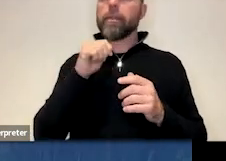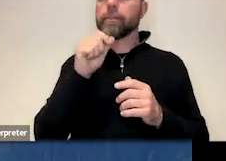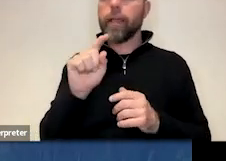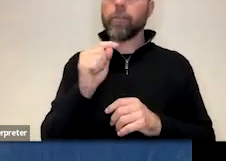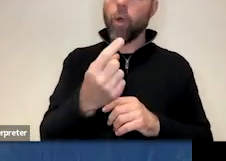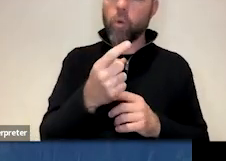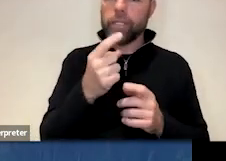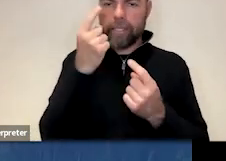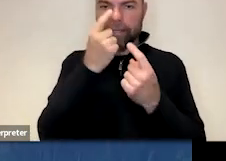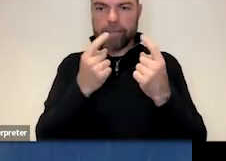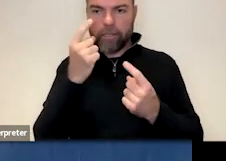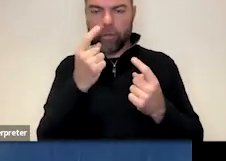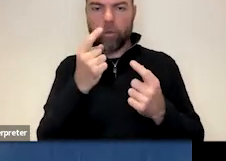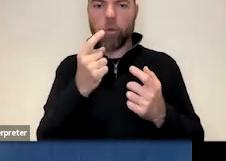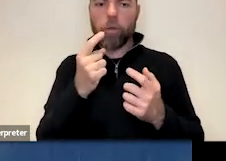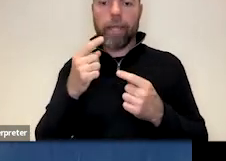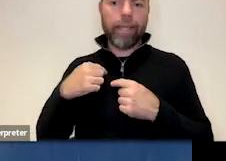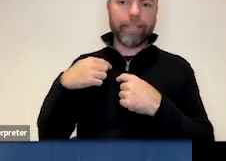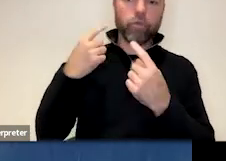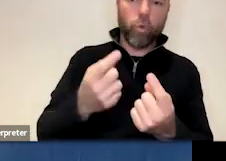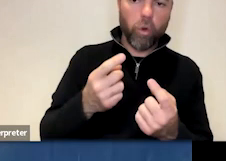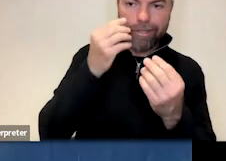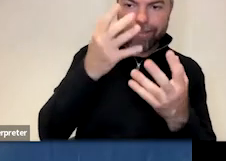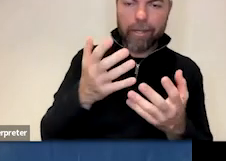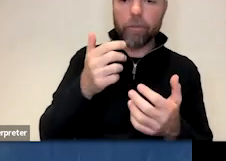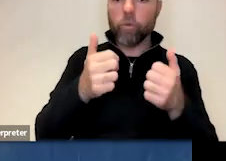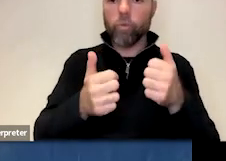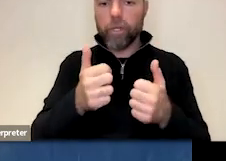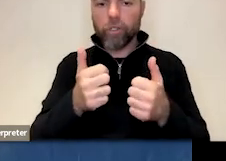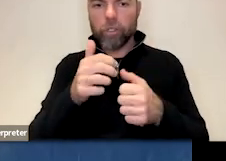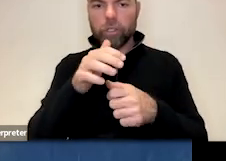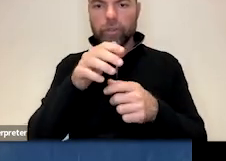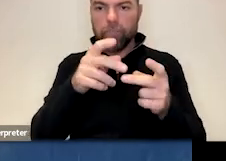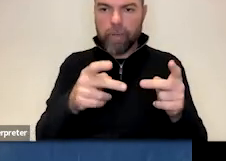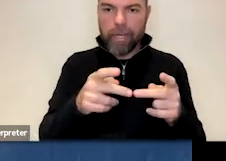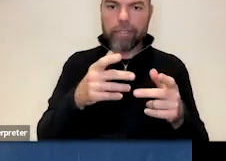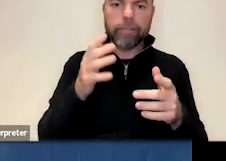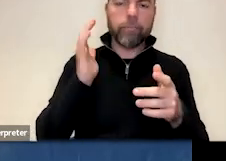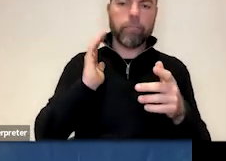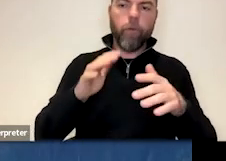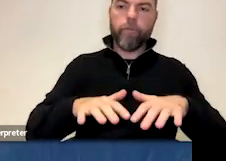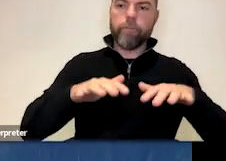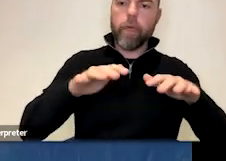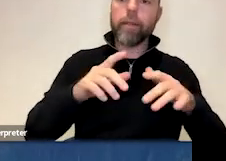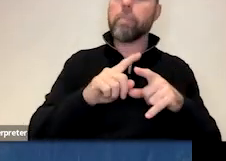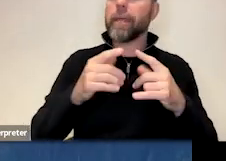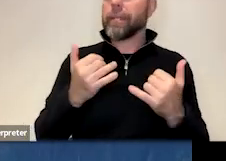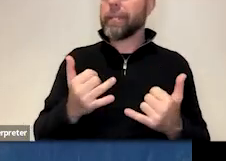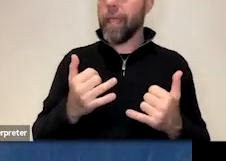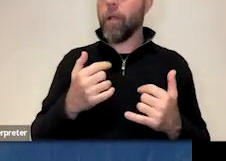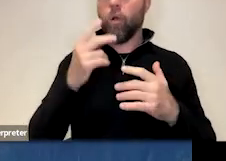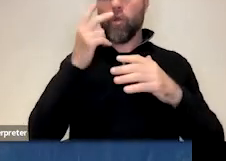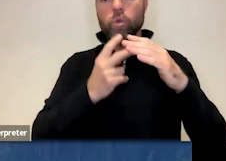only considered historical data, so which facilities perhaps flooded in the past, but now